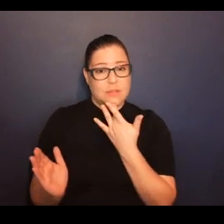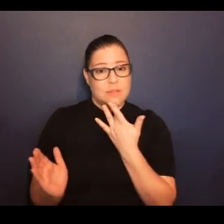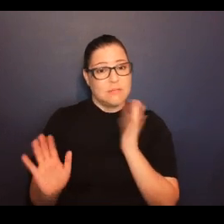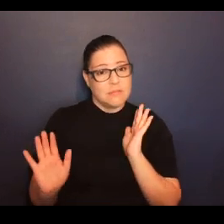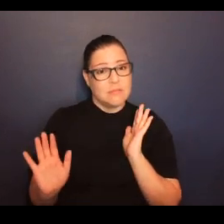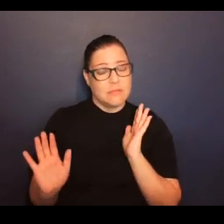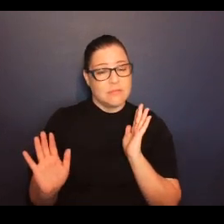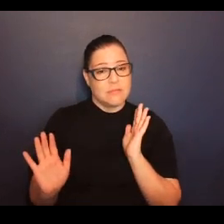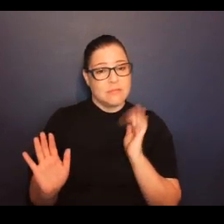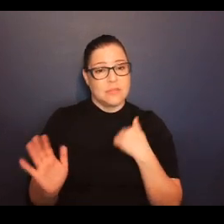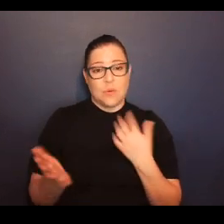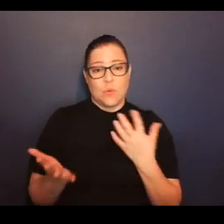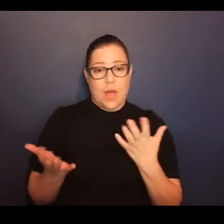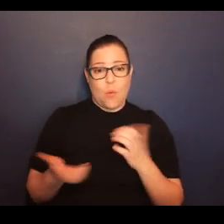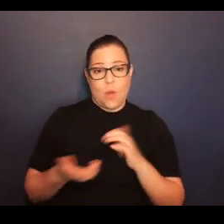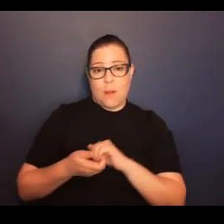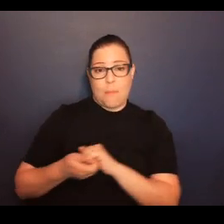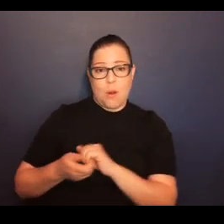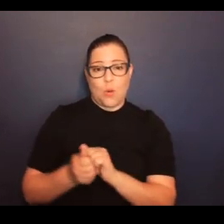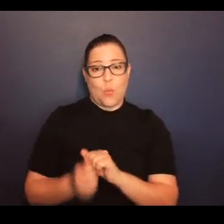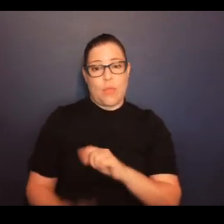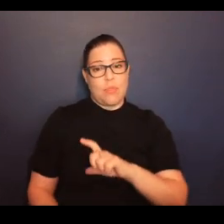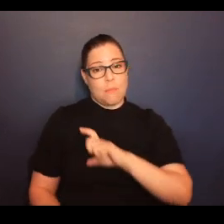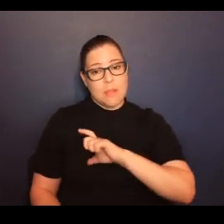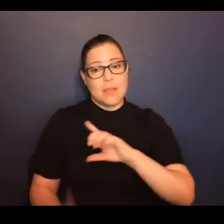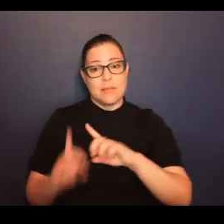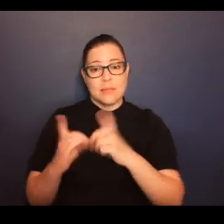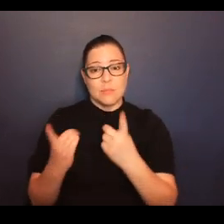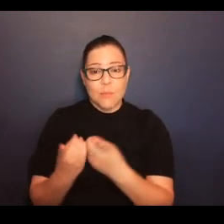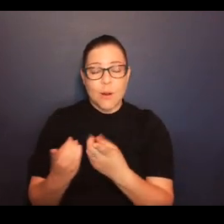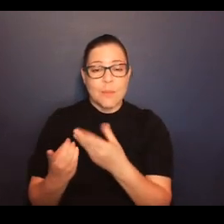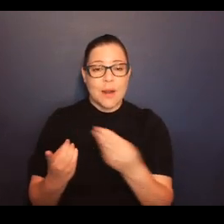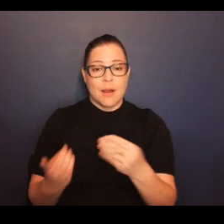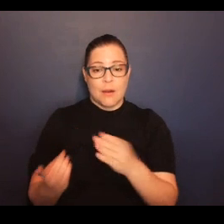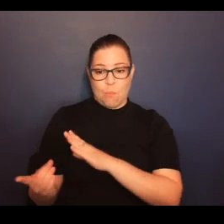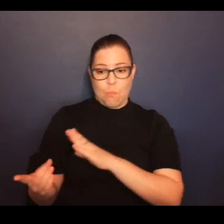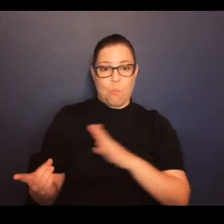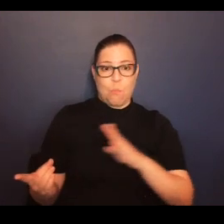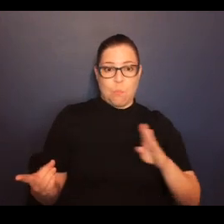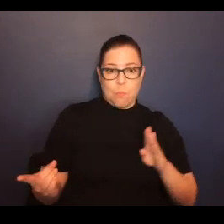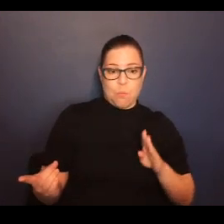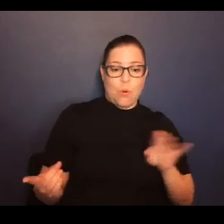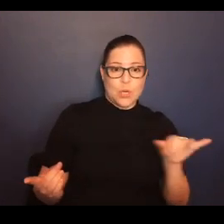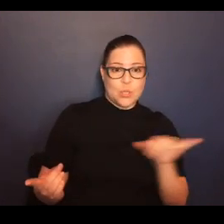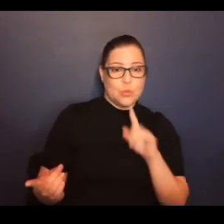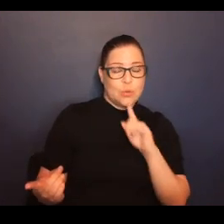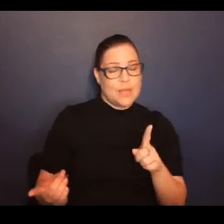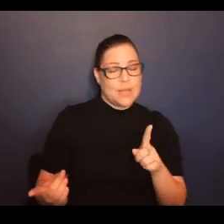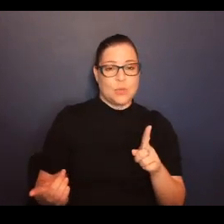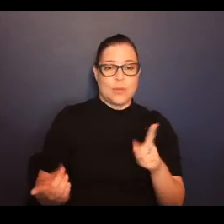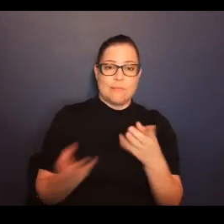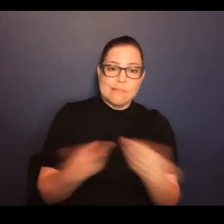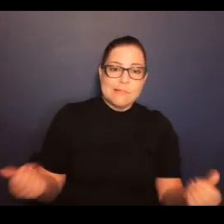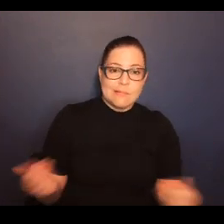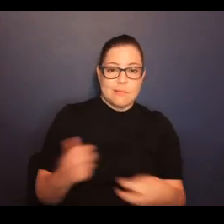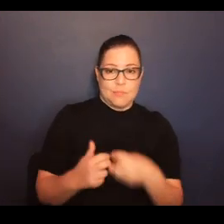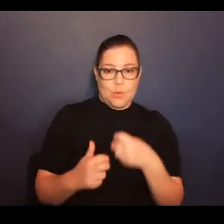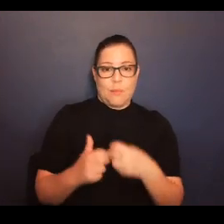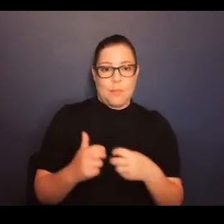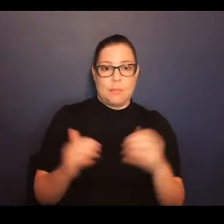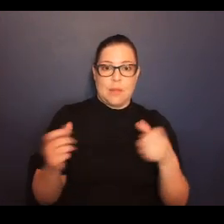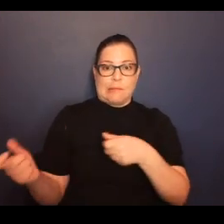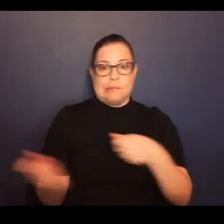So I definitely want to partner with the PD and partner with, you know, our board members to really tackle that. Yeah. And I